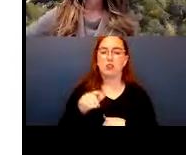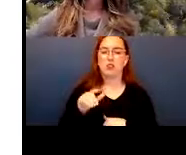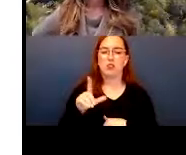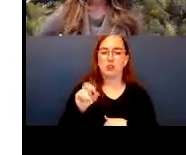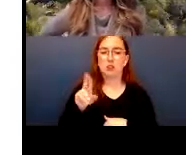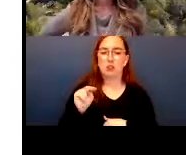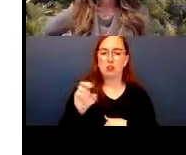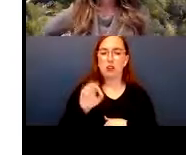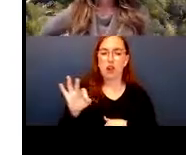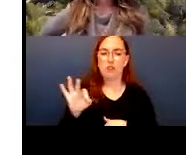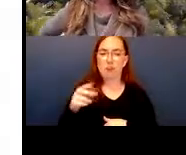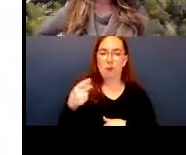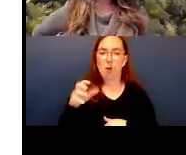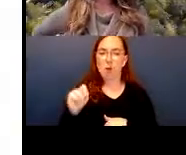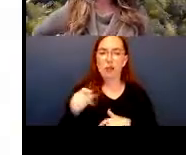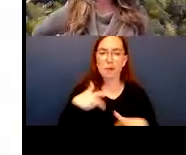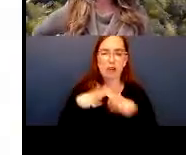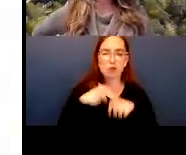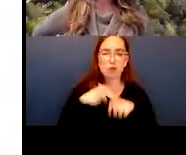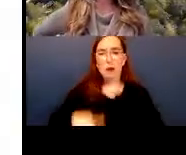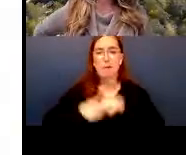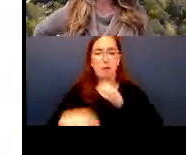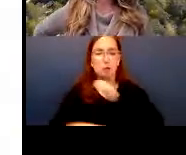The Lunef Point pedestrian and bike bridge.